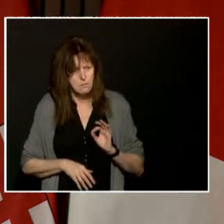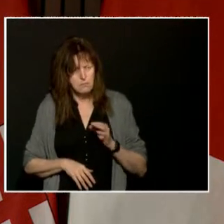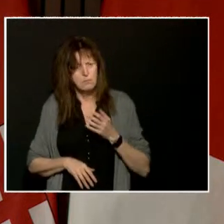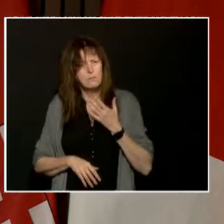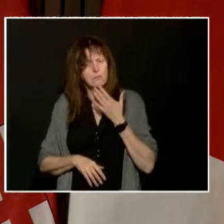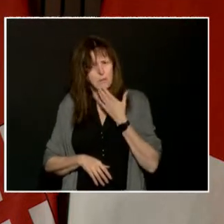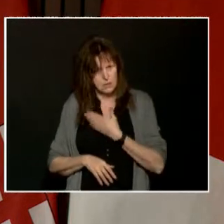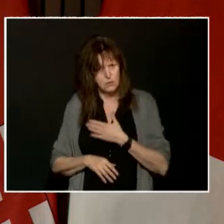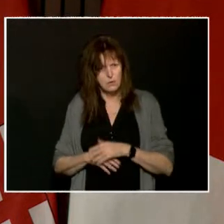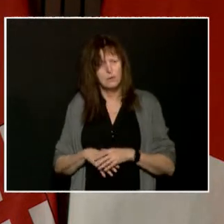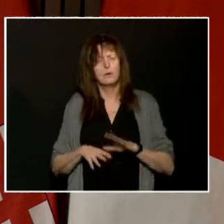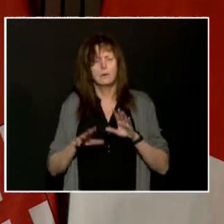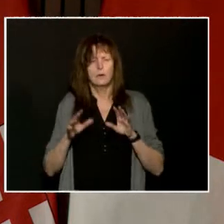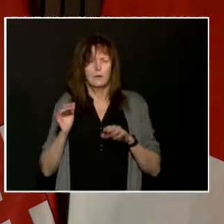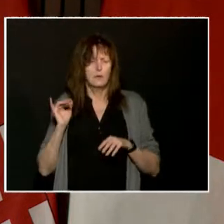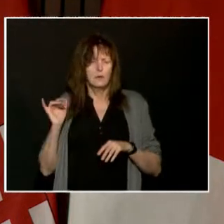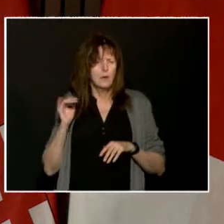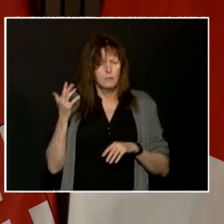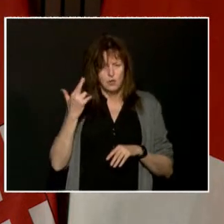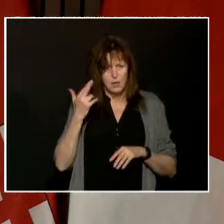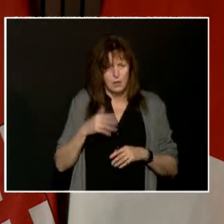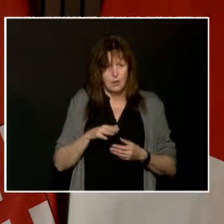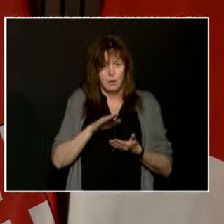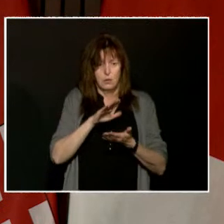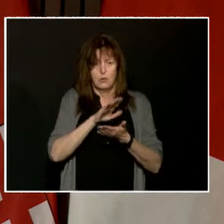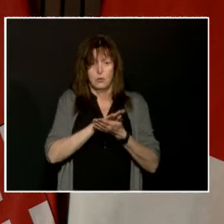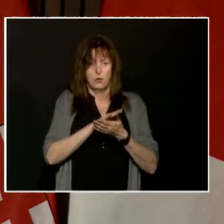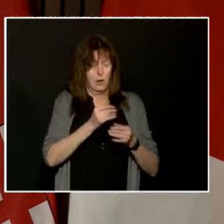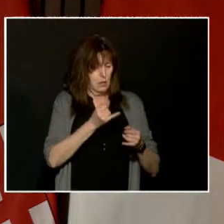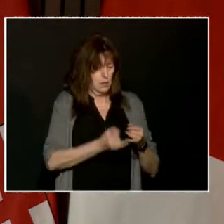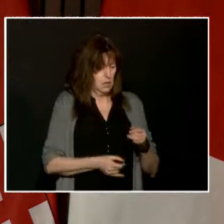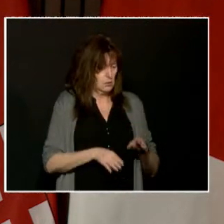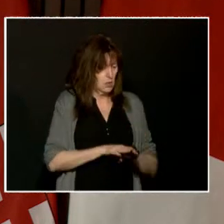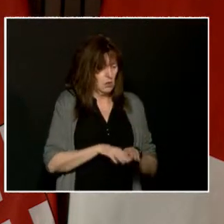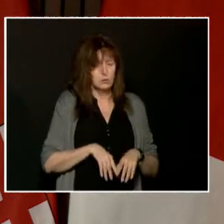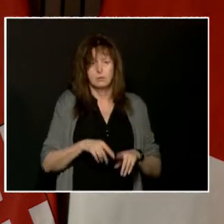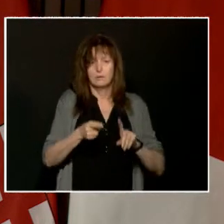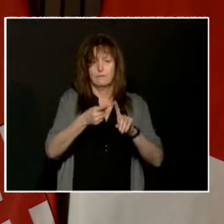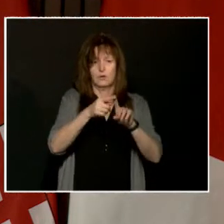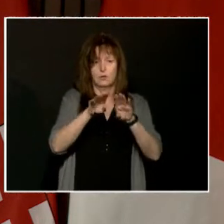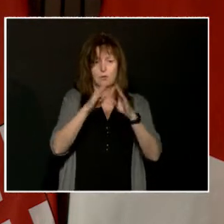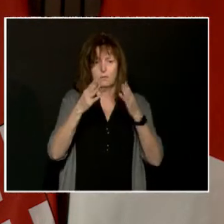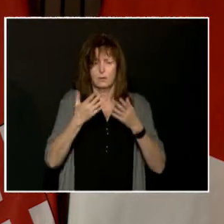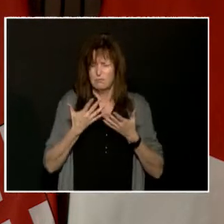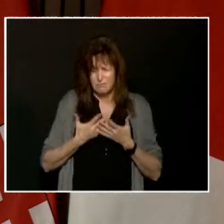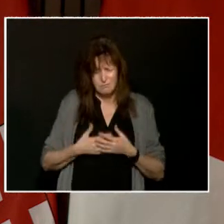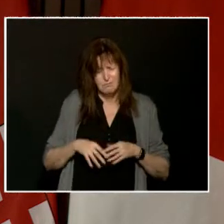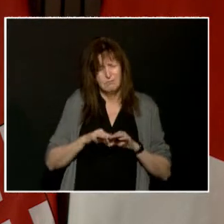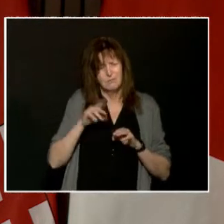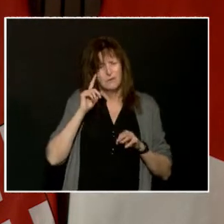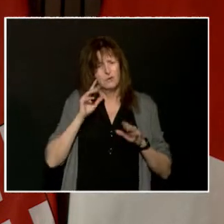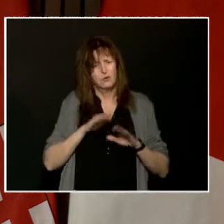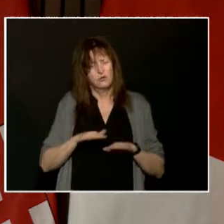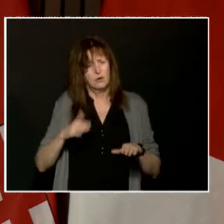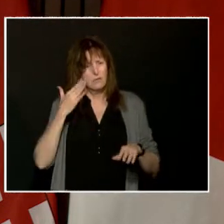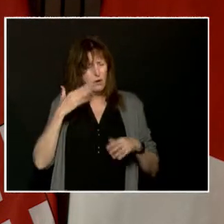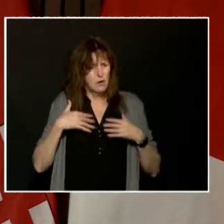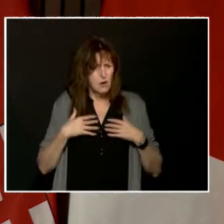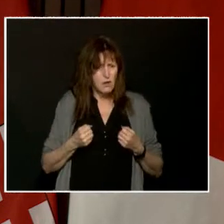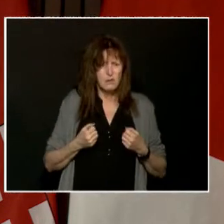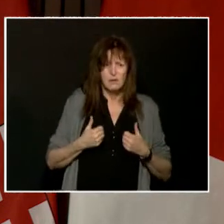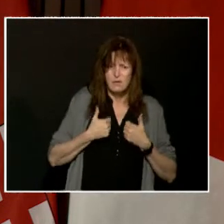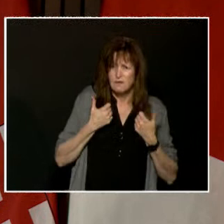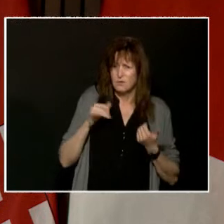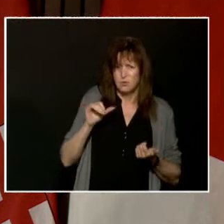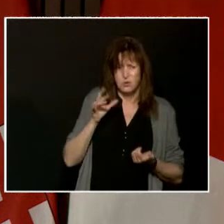thing to close and the first thing to open. Their critical role in kids' lives and in parents' lives, too, is obvious, and we've spoken about that